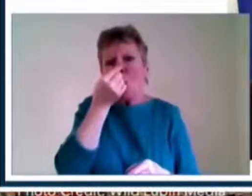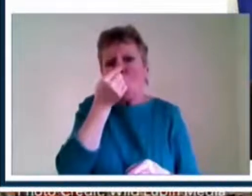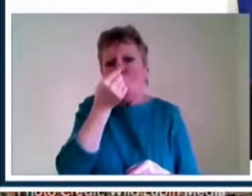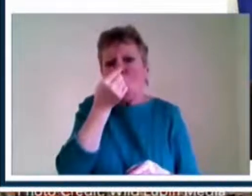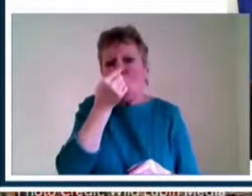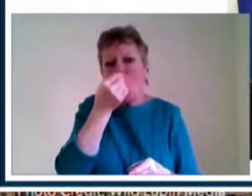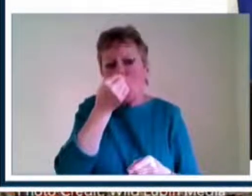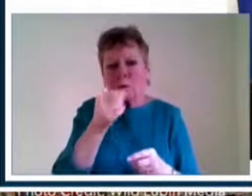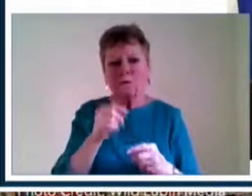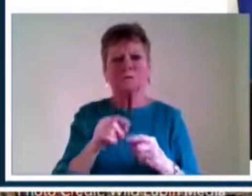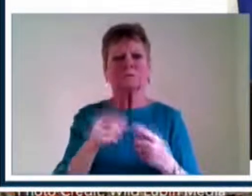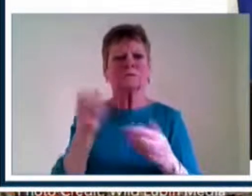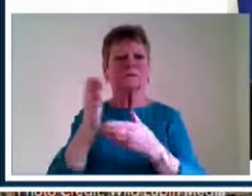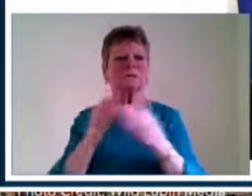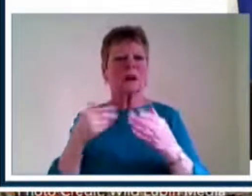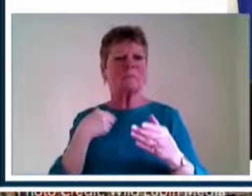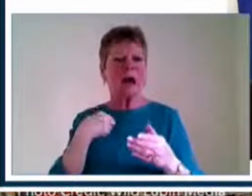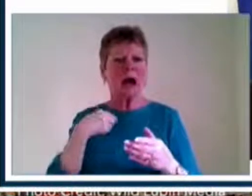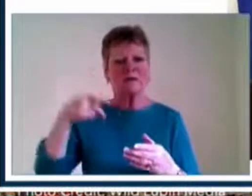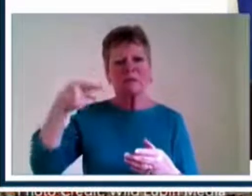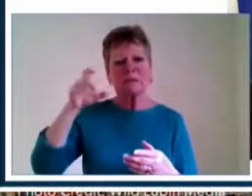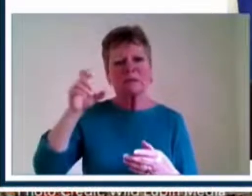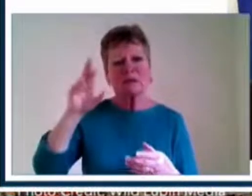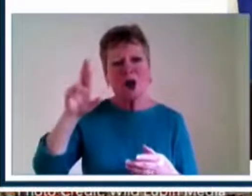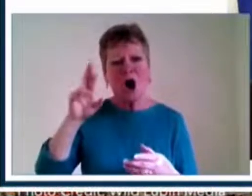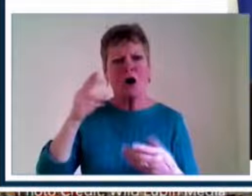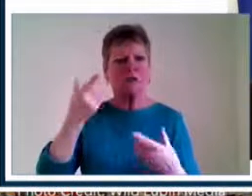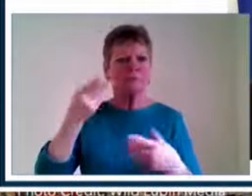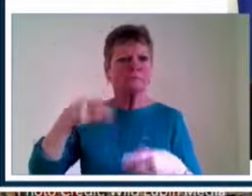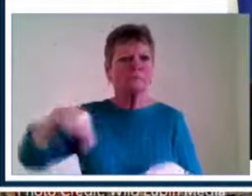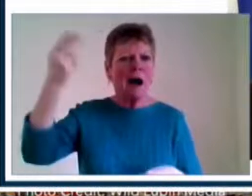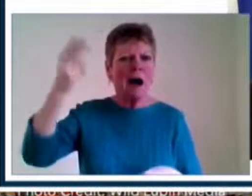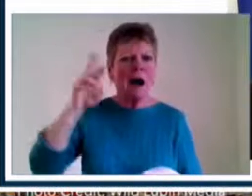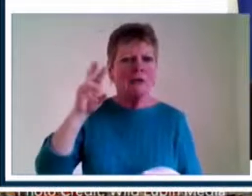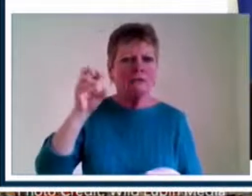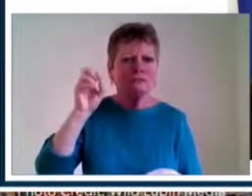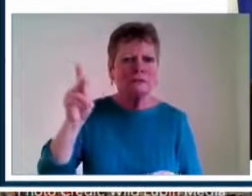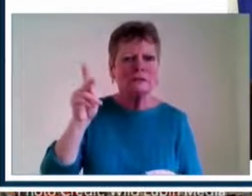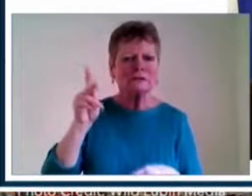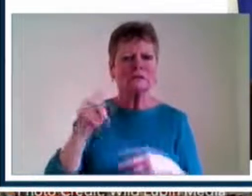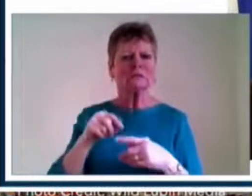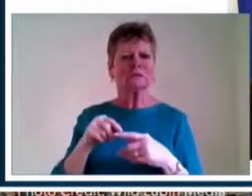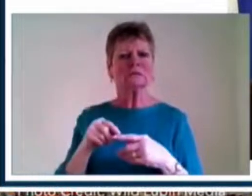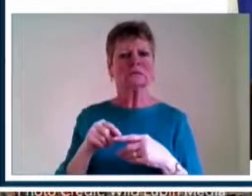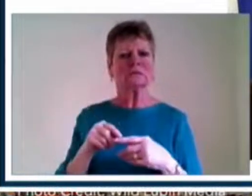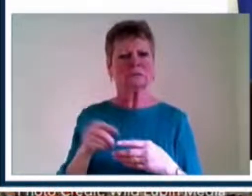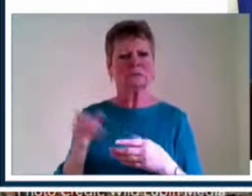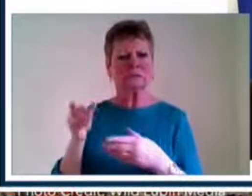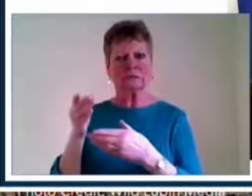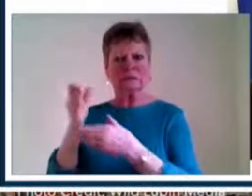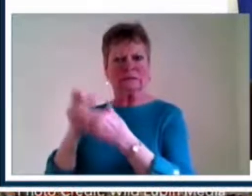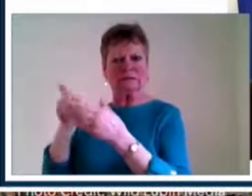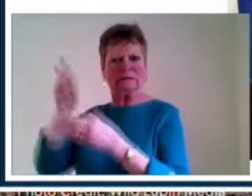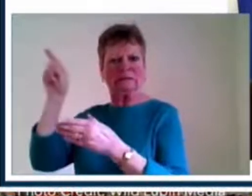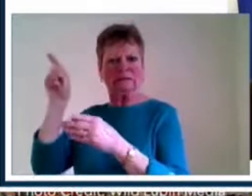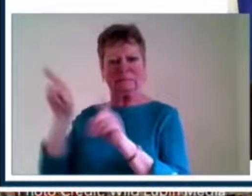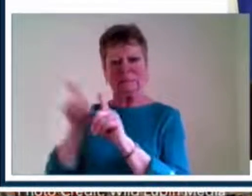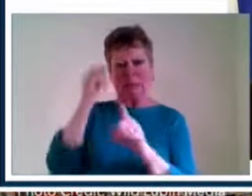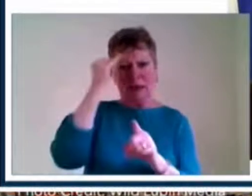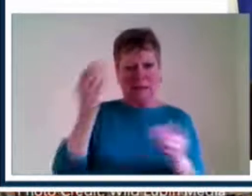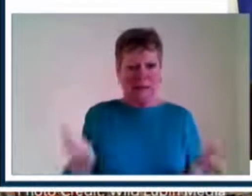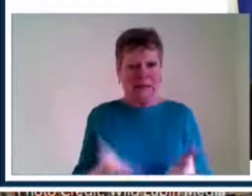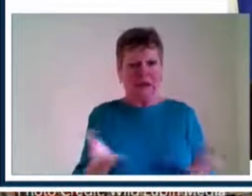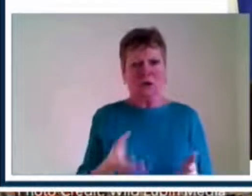reserving PCR tests for high-risk individuals. A lot of their approach sounds similar to what Nova Scotia is now doing. So I'm wondering